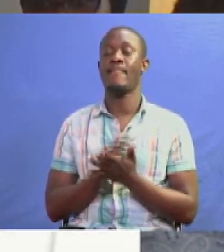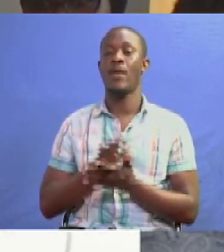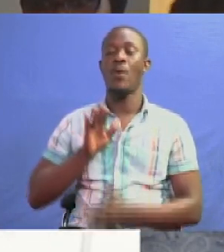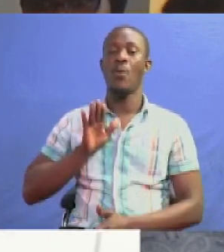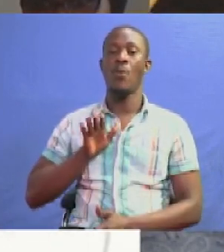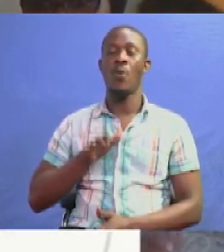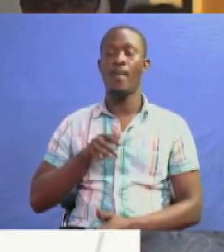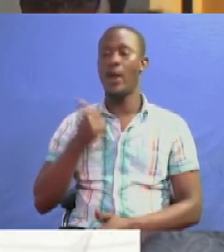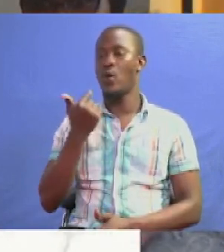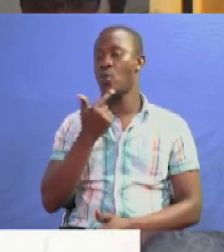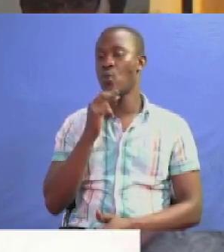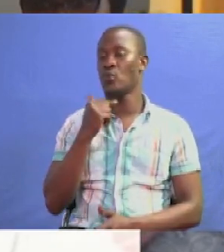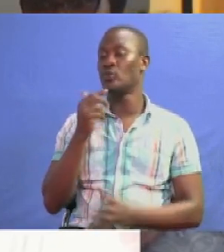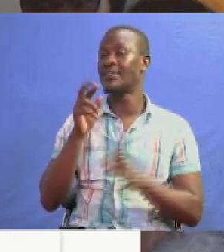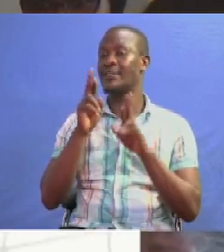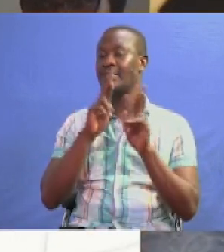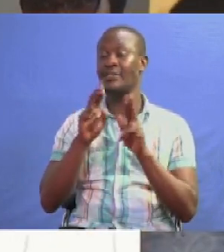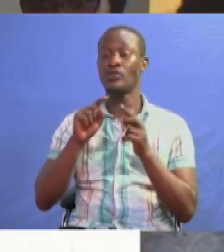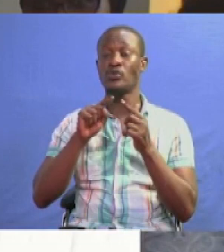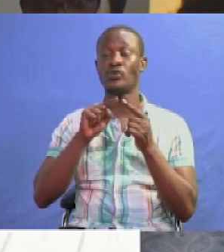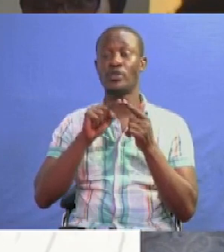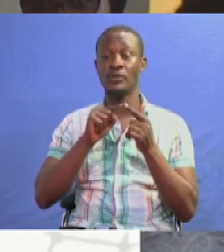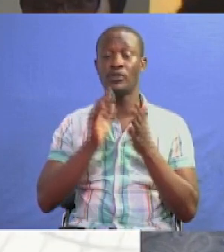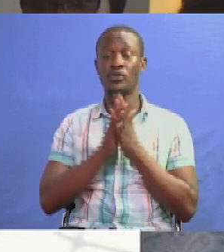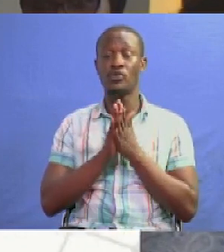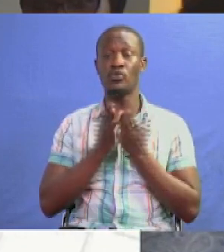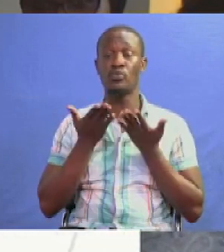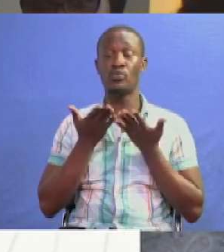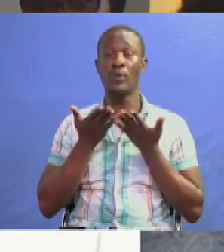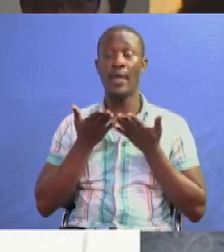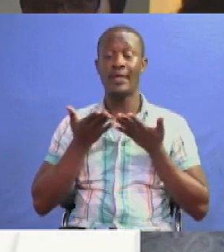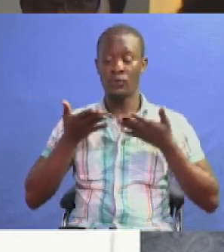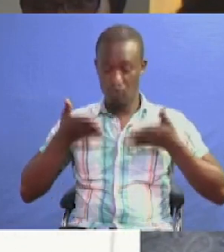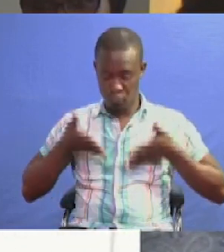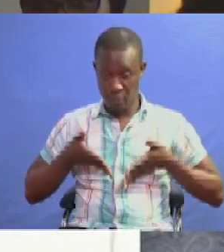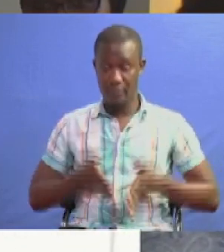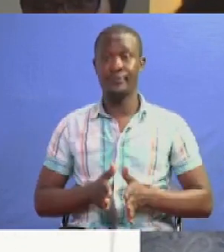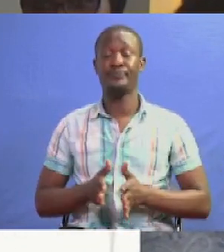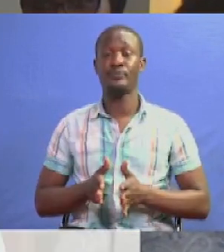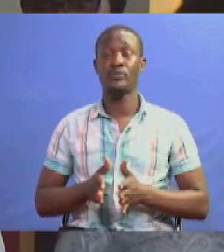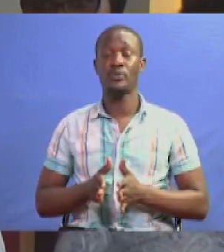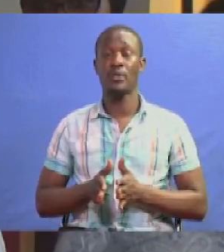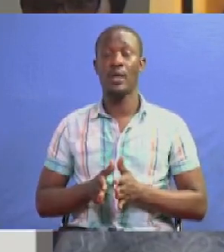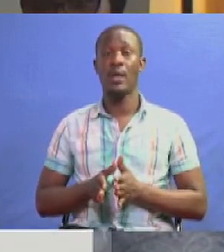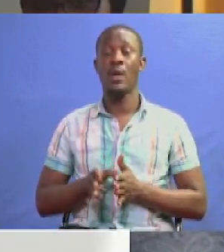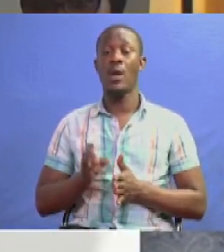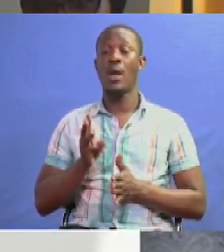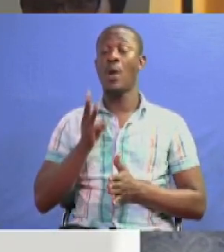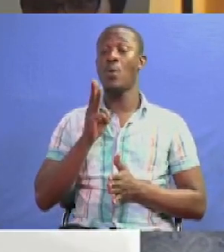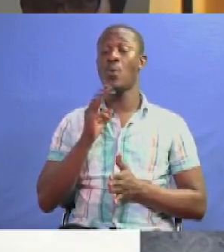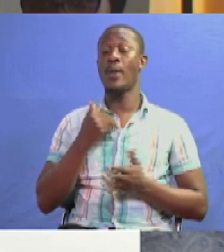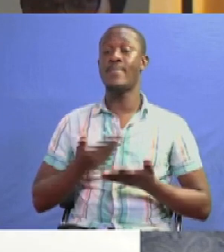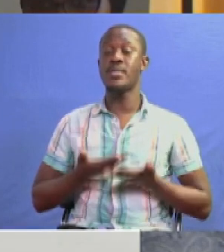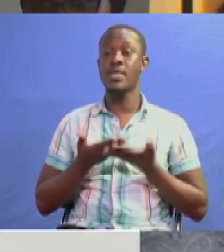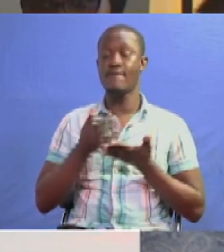woman who is ready to be given the blessing of a child will be